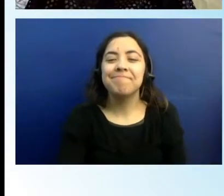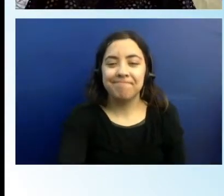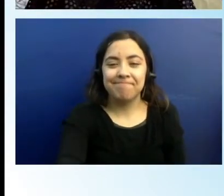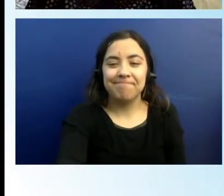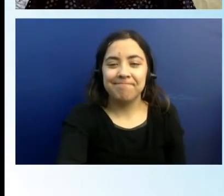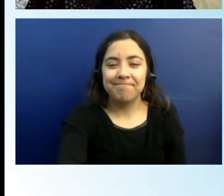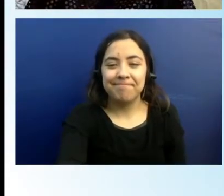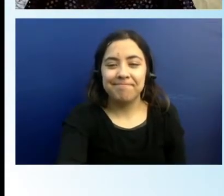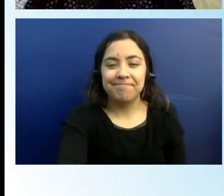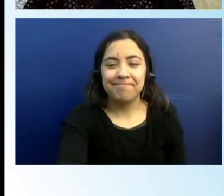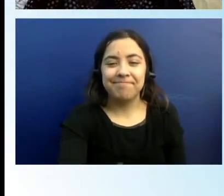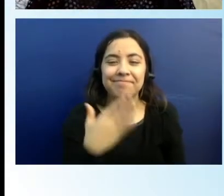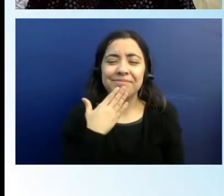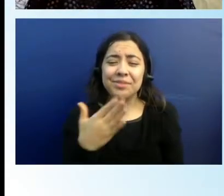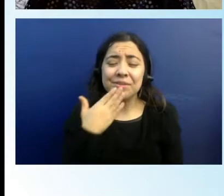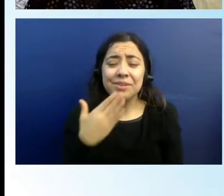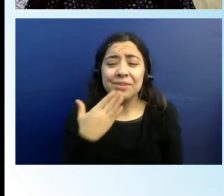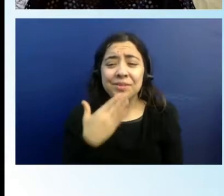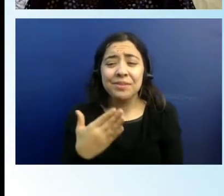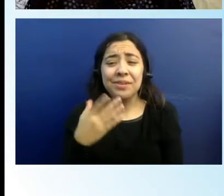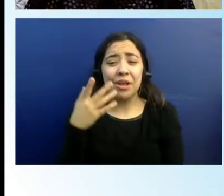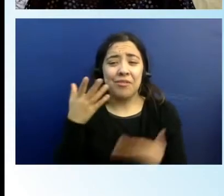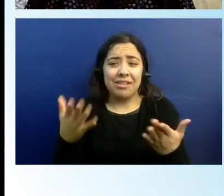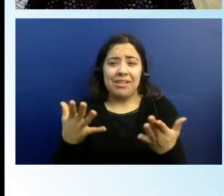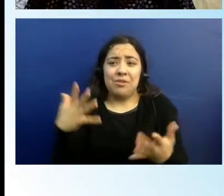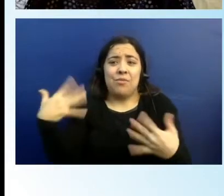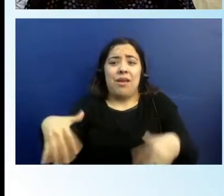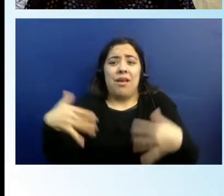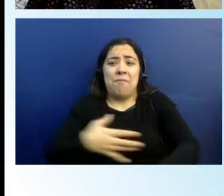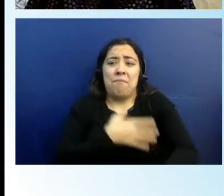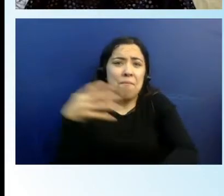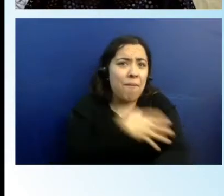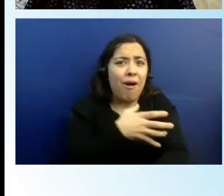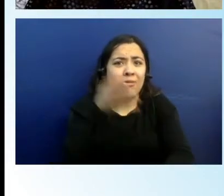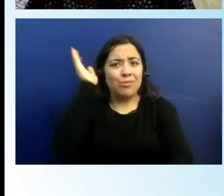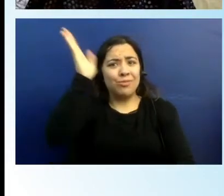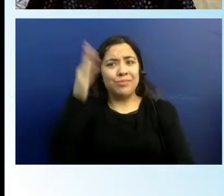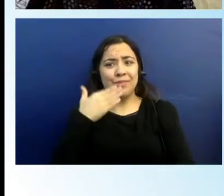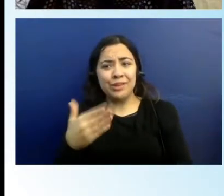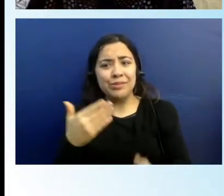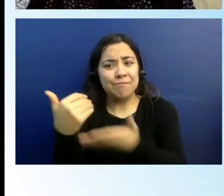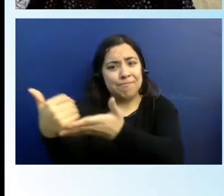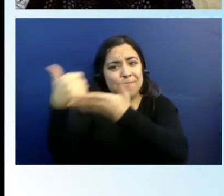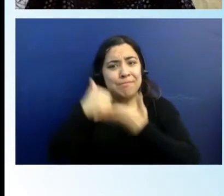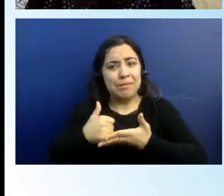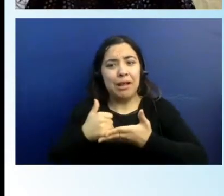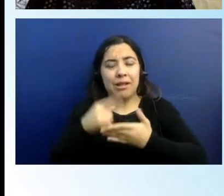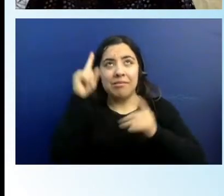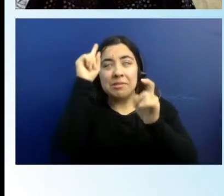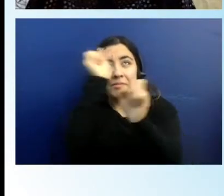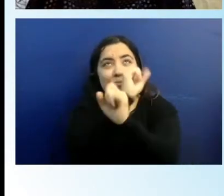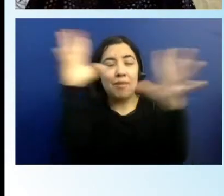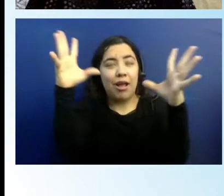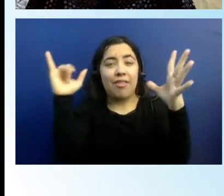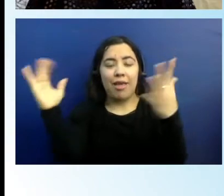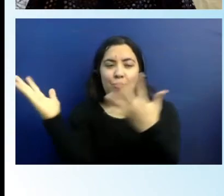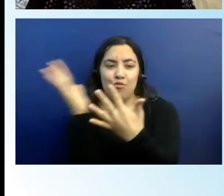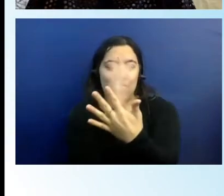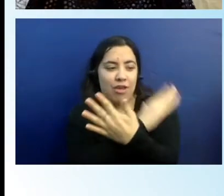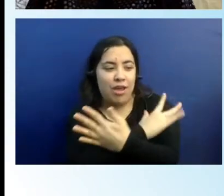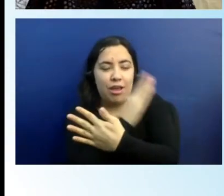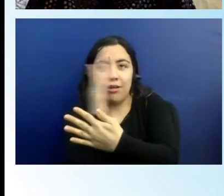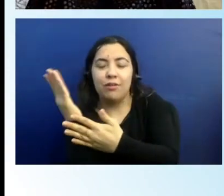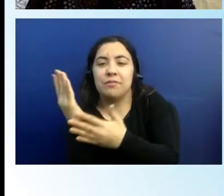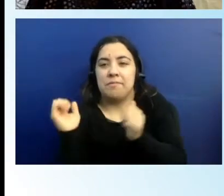Thank you all for these very powerful presentations and also for helping us to imagine the range of possibilities of